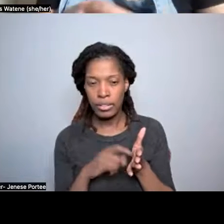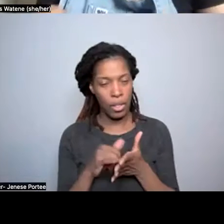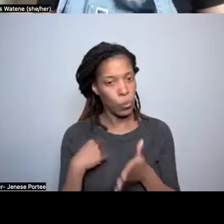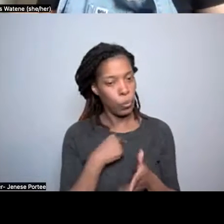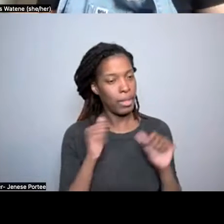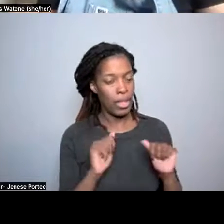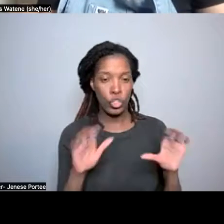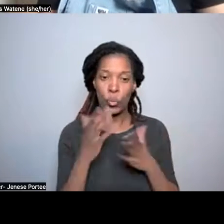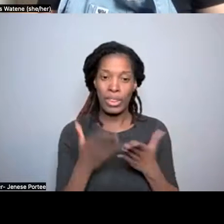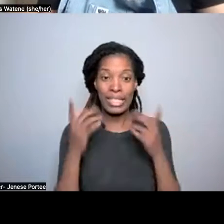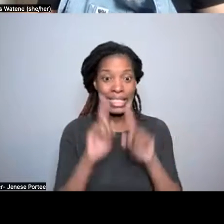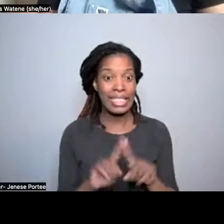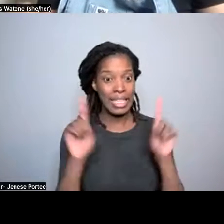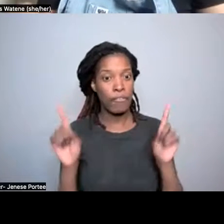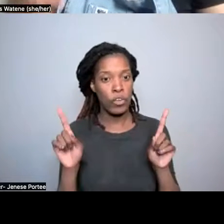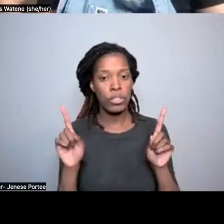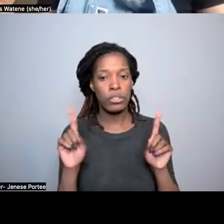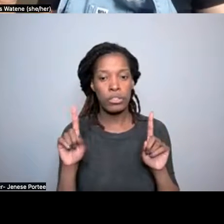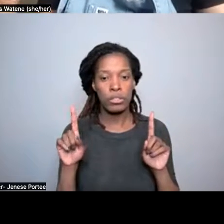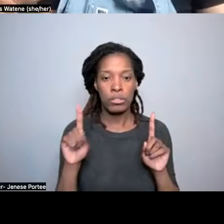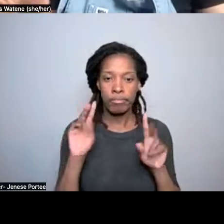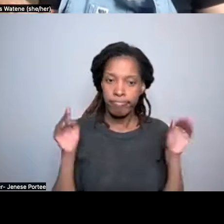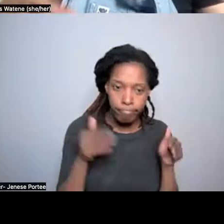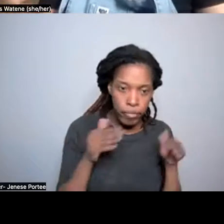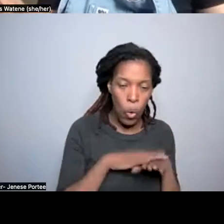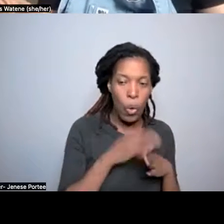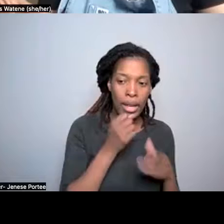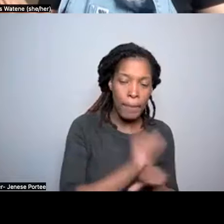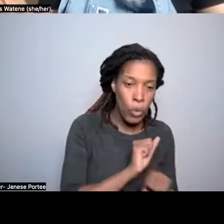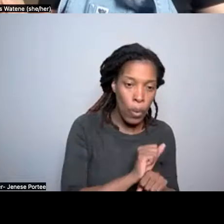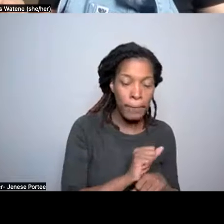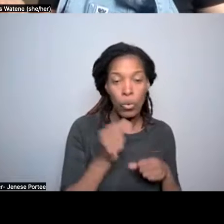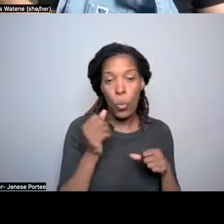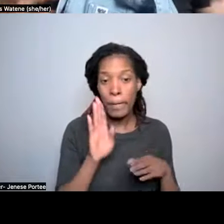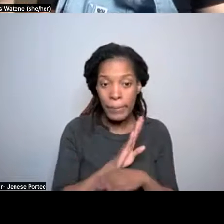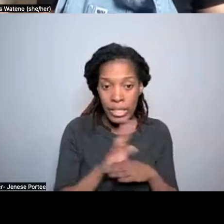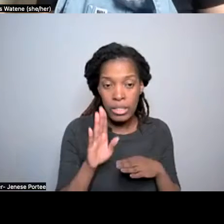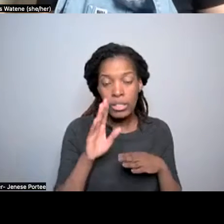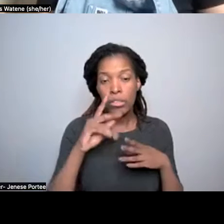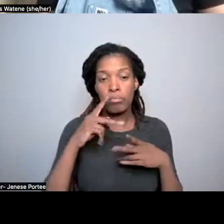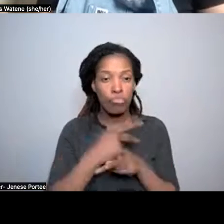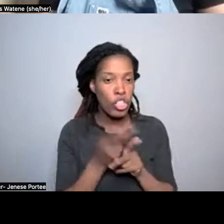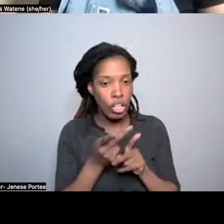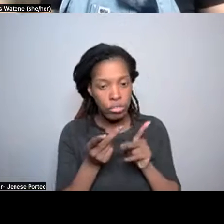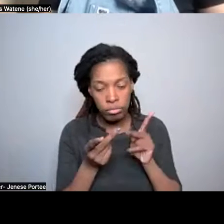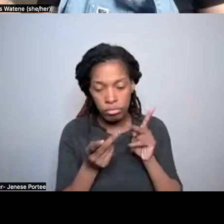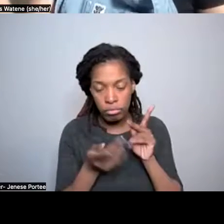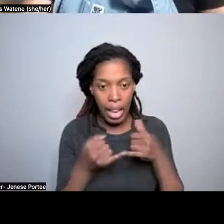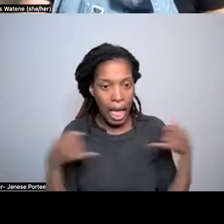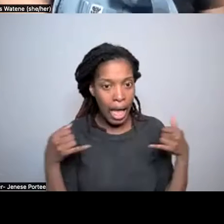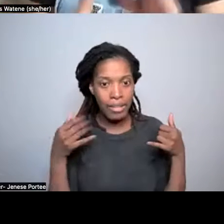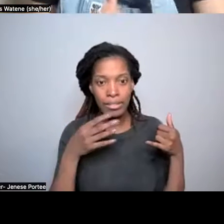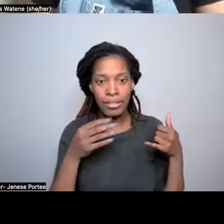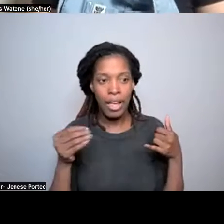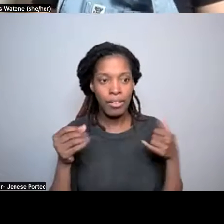do things differently when it comes to employment and business and production lines and